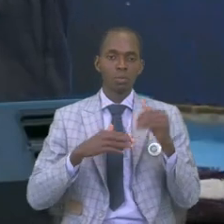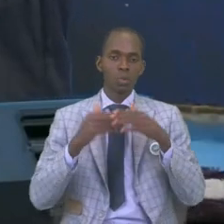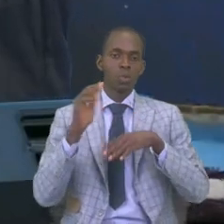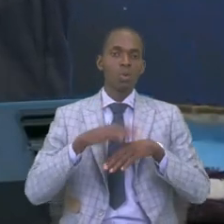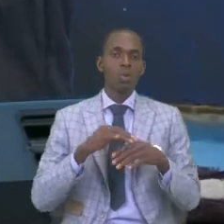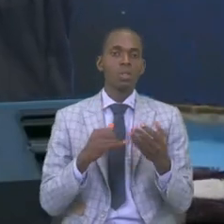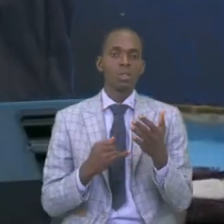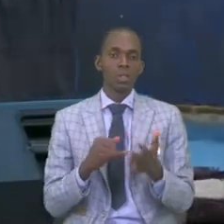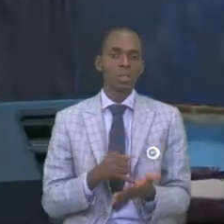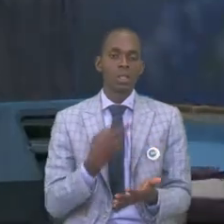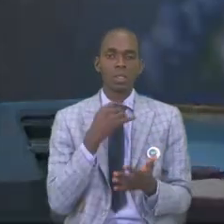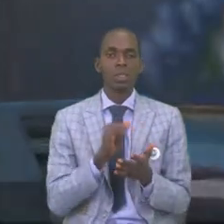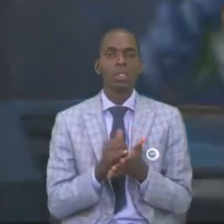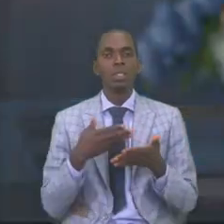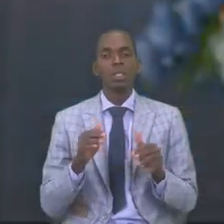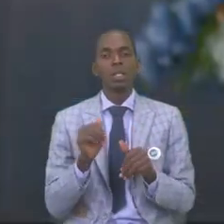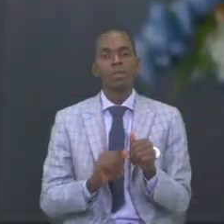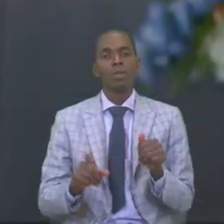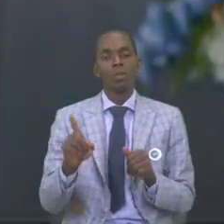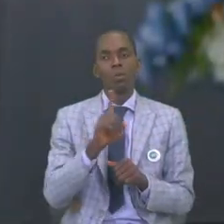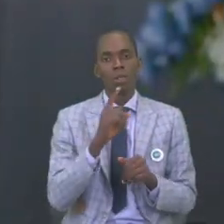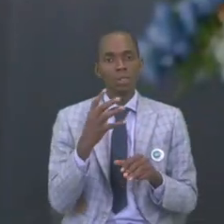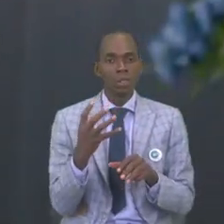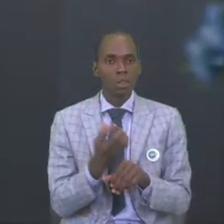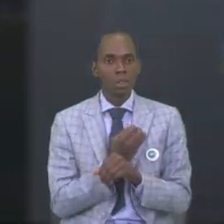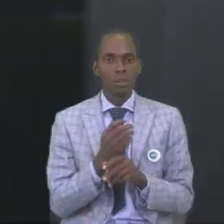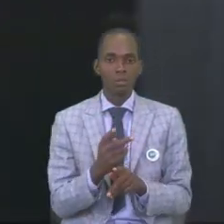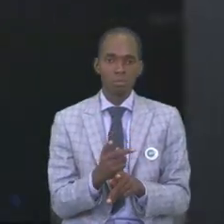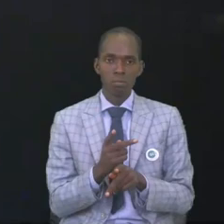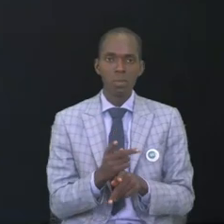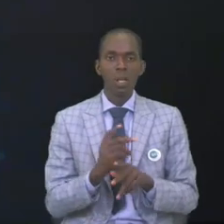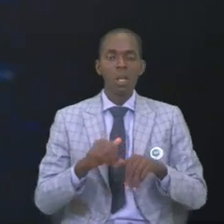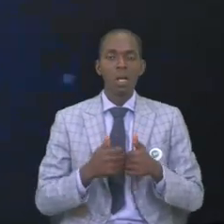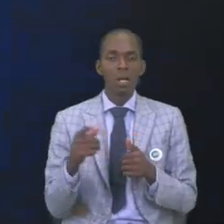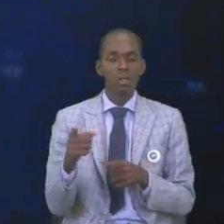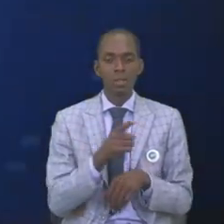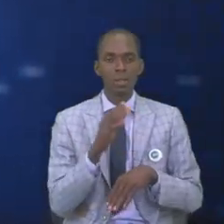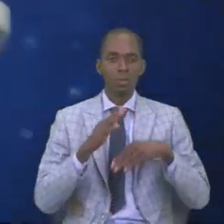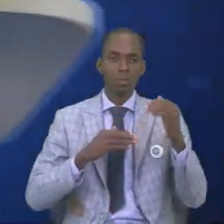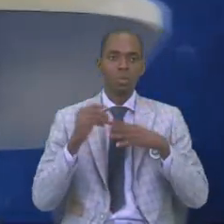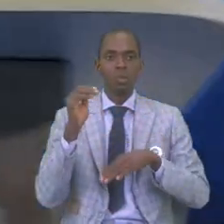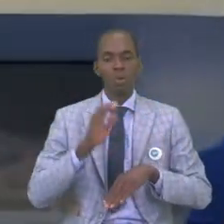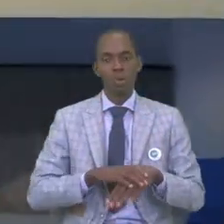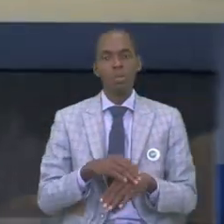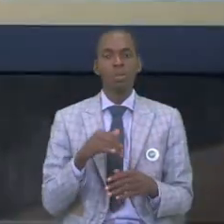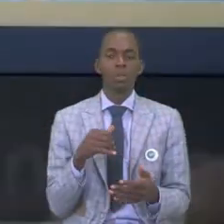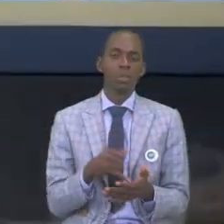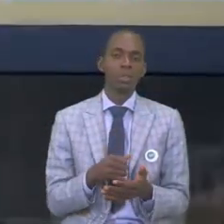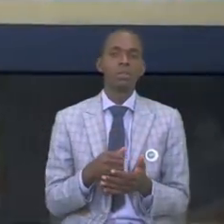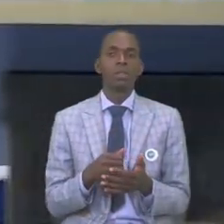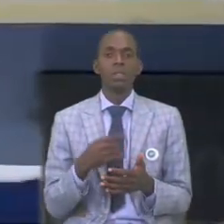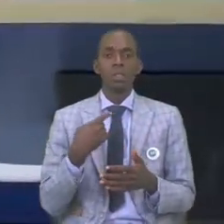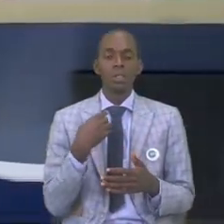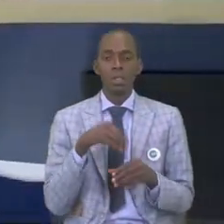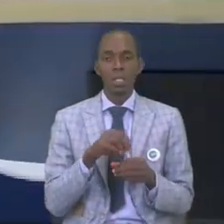every man take heed how he buildeth thereupon. Then it says in verse 11, telling us what